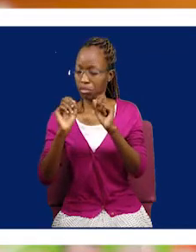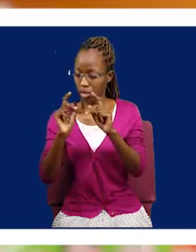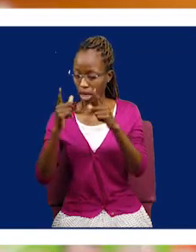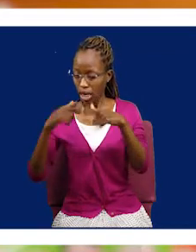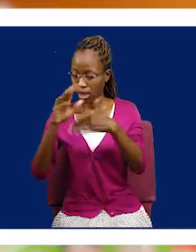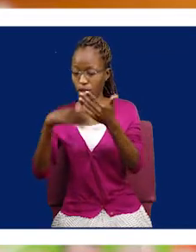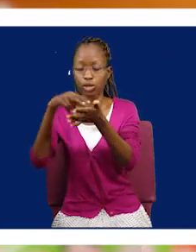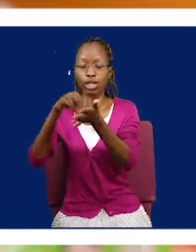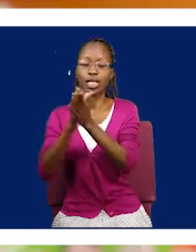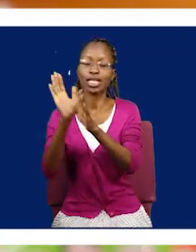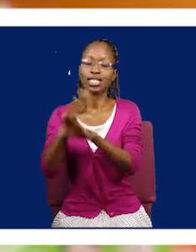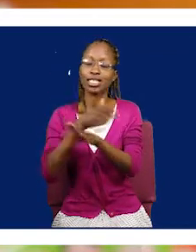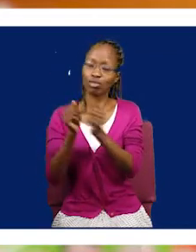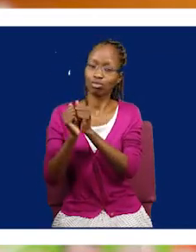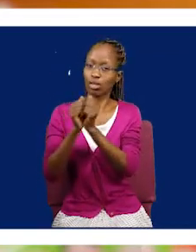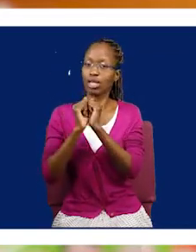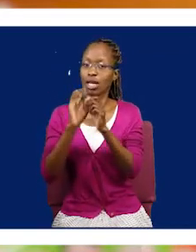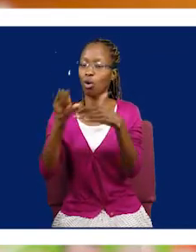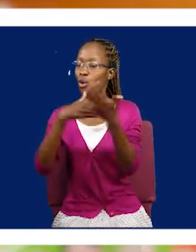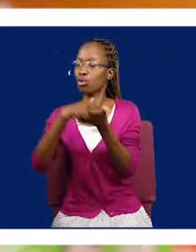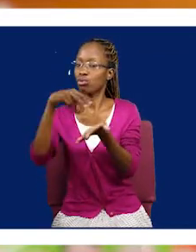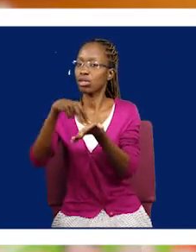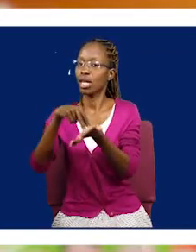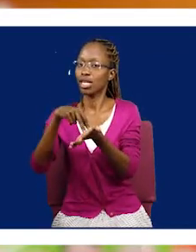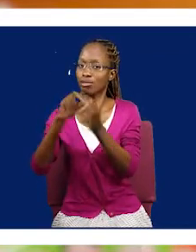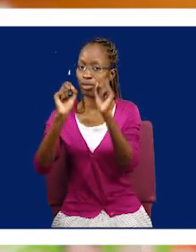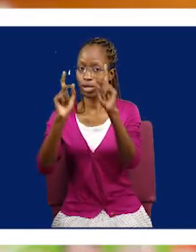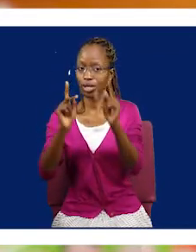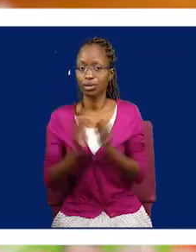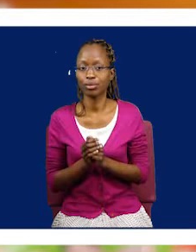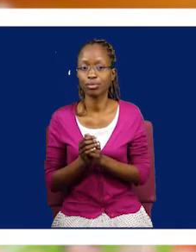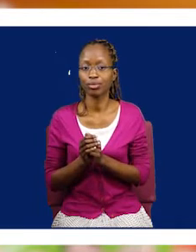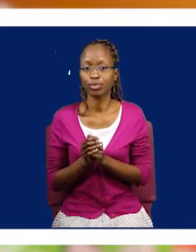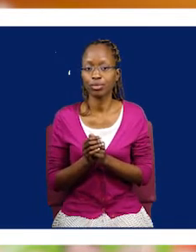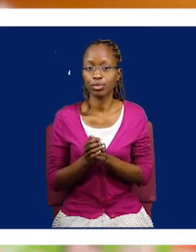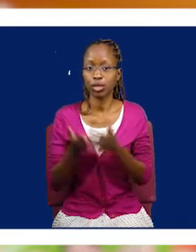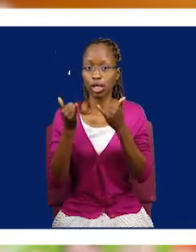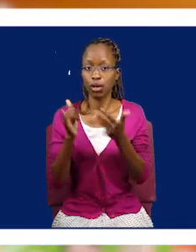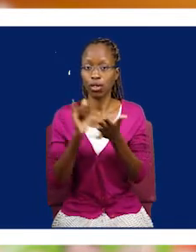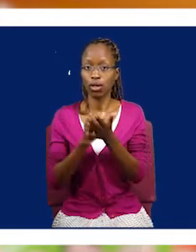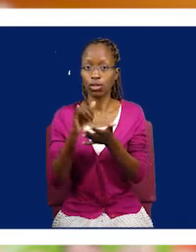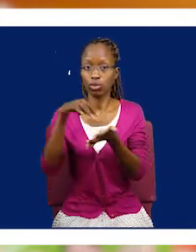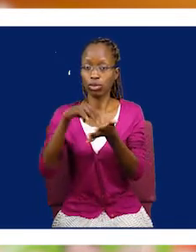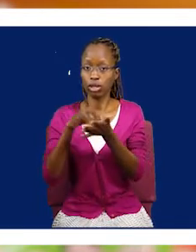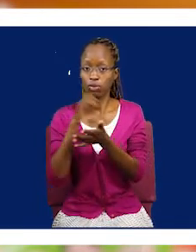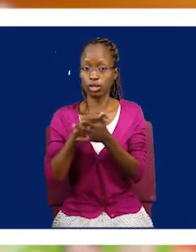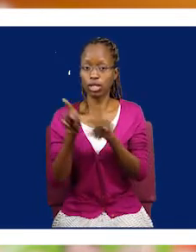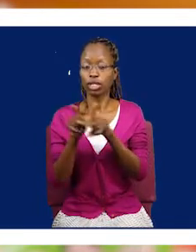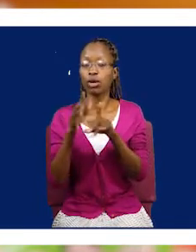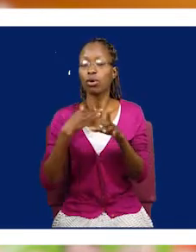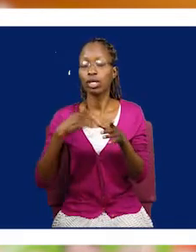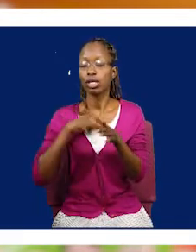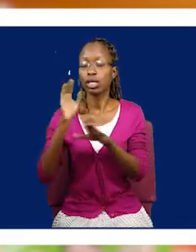song? Stand up, everyone. All right. Now that you have stood up, I would like us